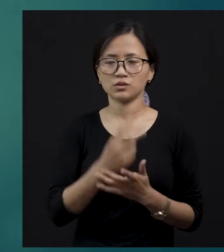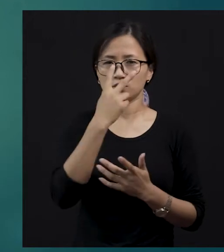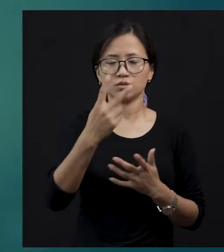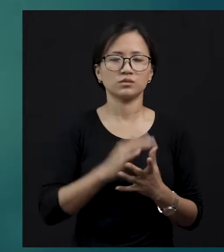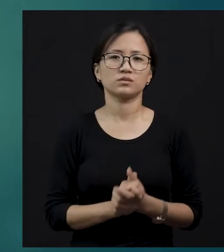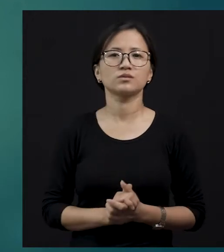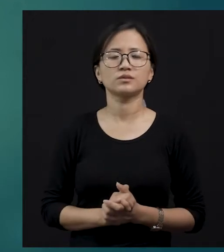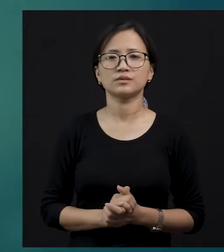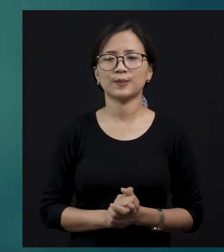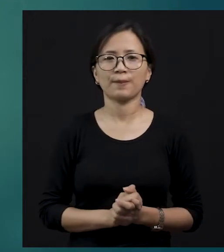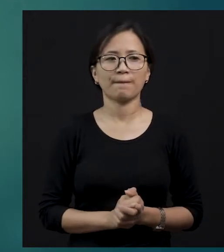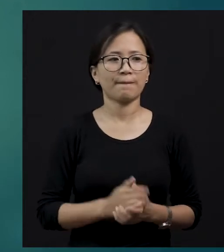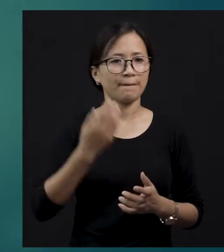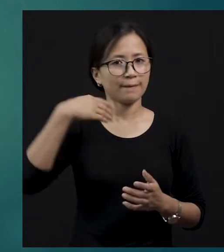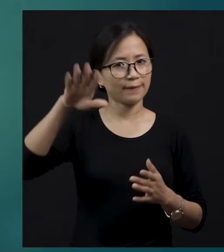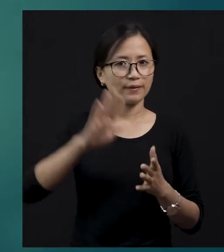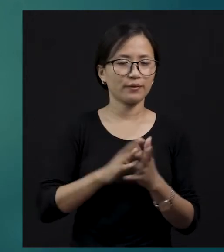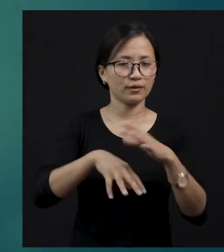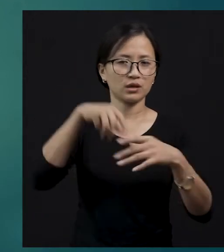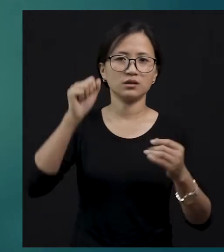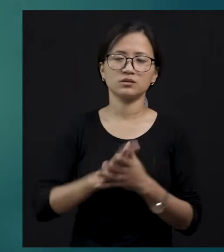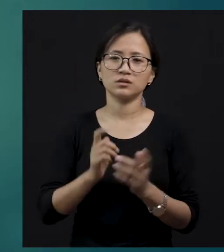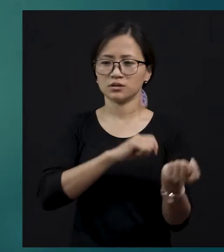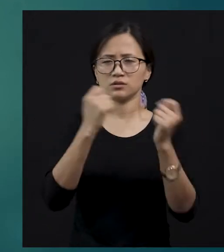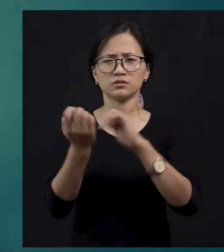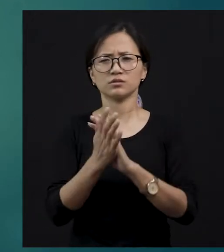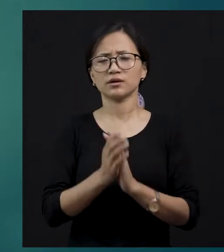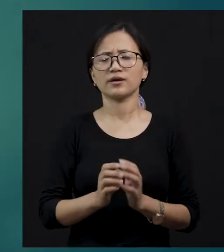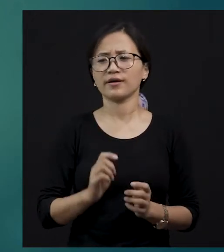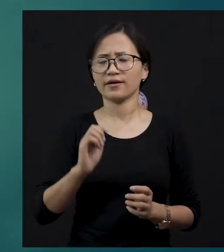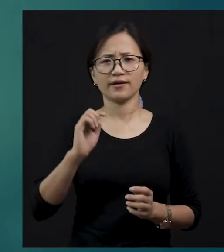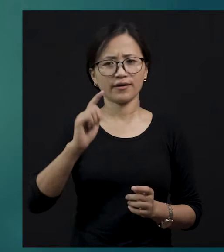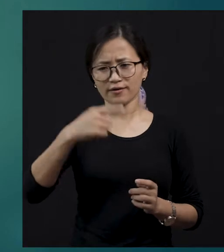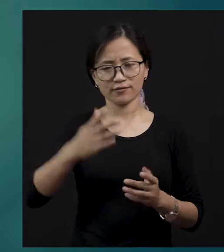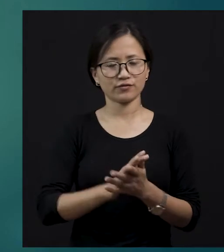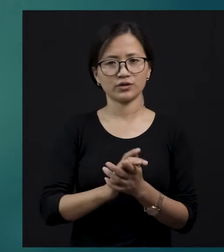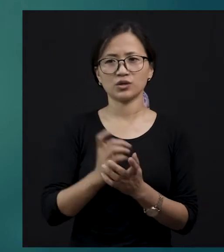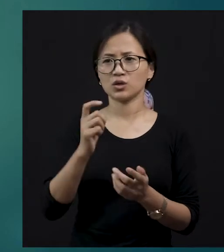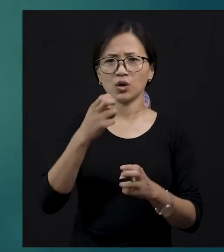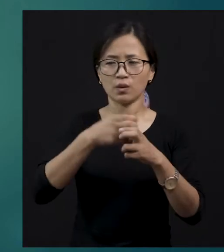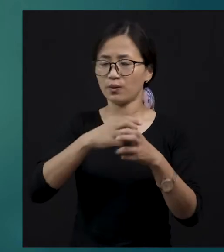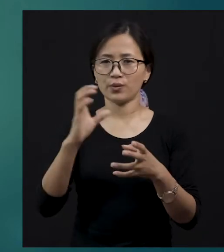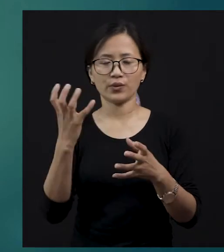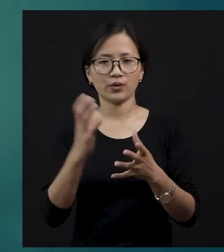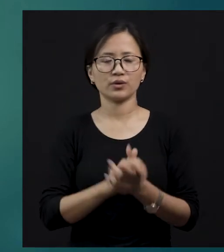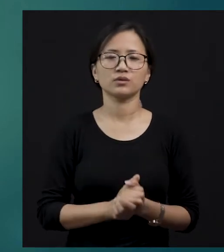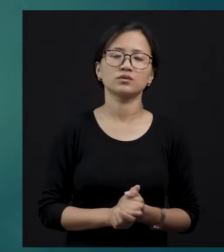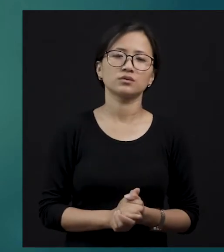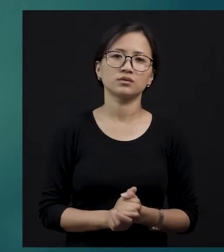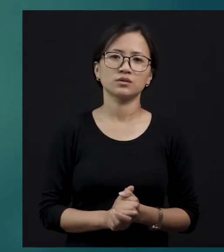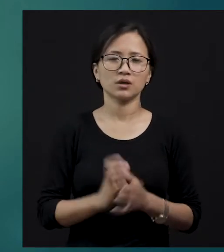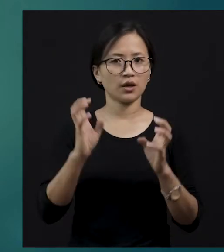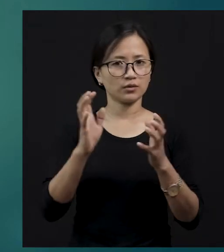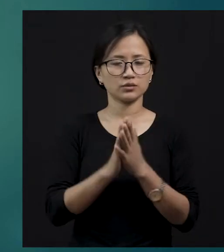for. And whenever they go out, they would turn every rock with their paws. I told you that the hands of the mongoose will be called